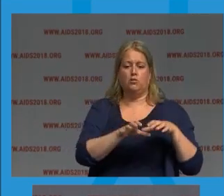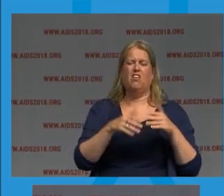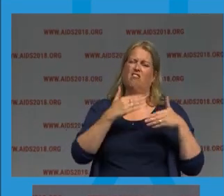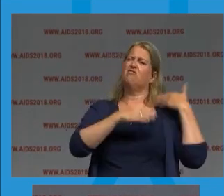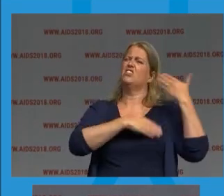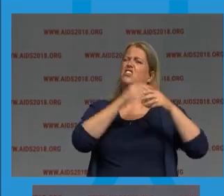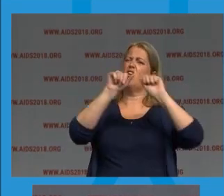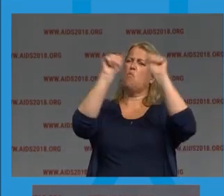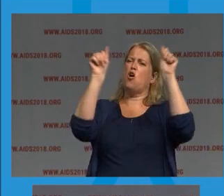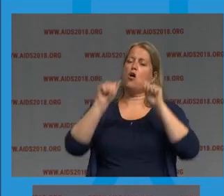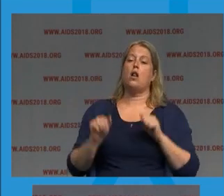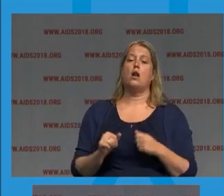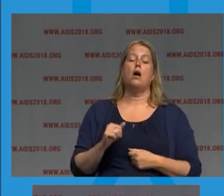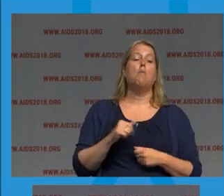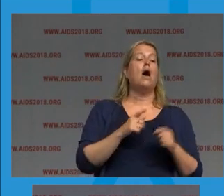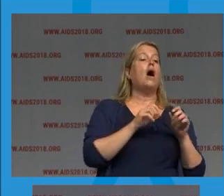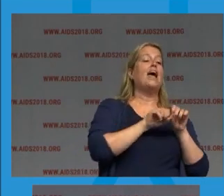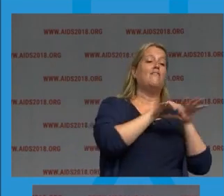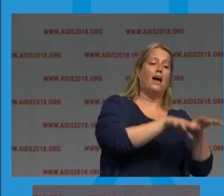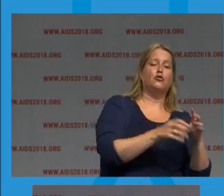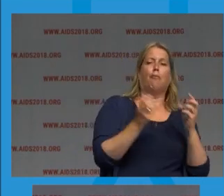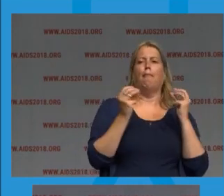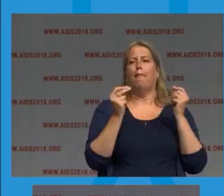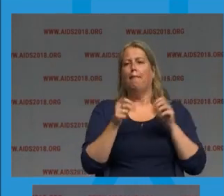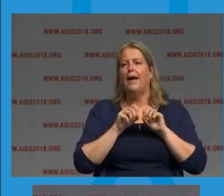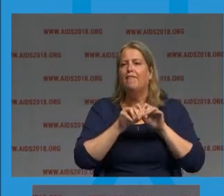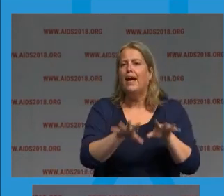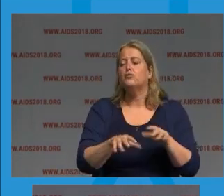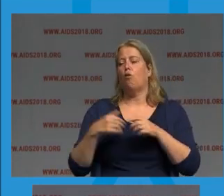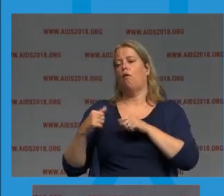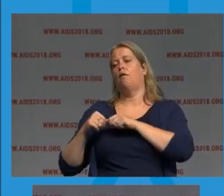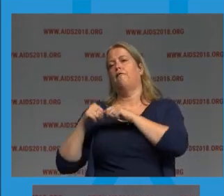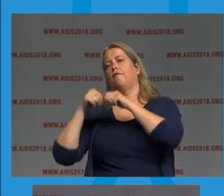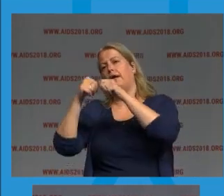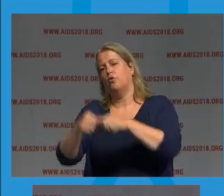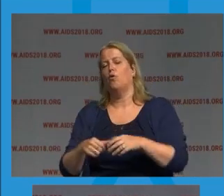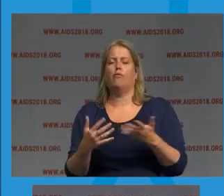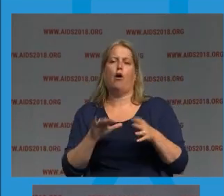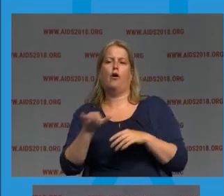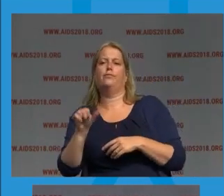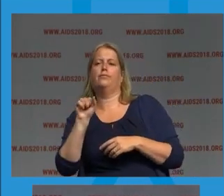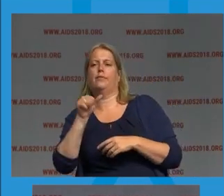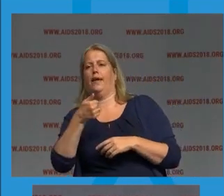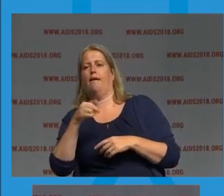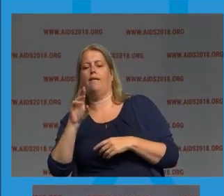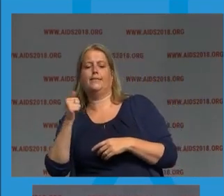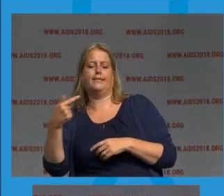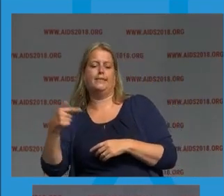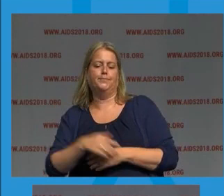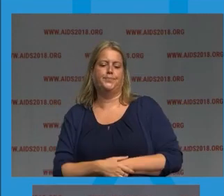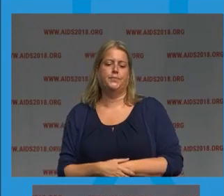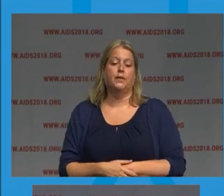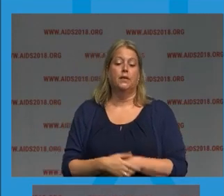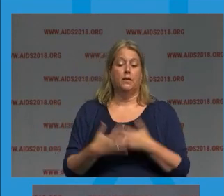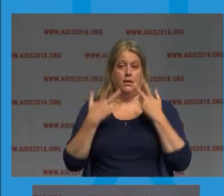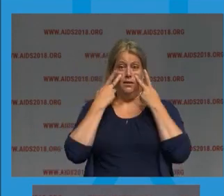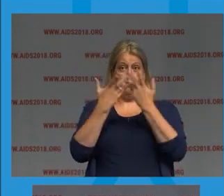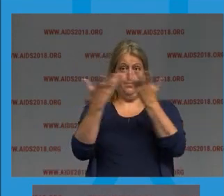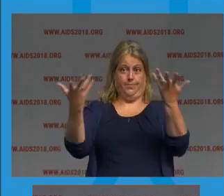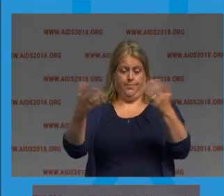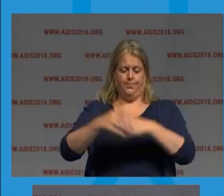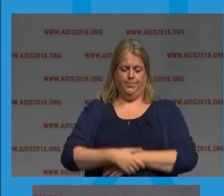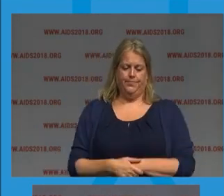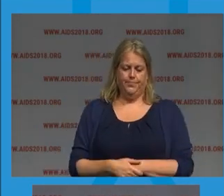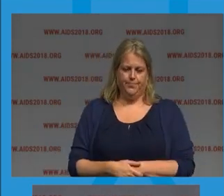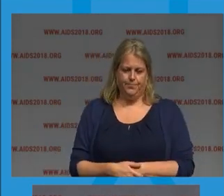that includes both those who are uninfected, acutely infected, chronically, and on ART. And what they can see with the results